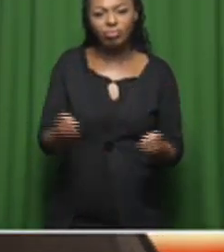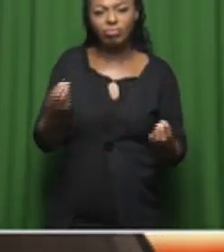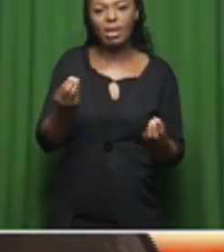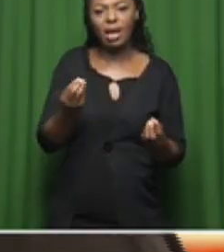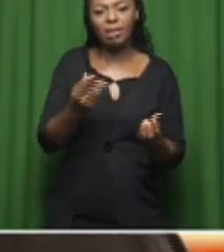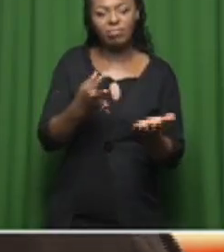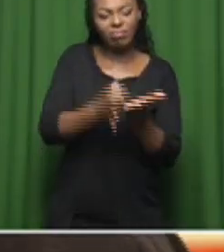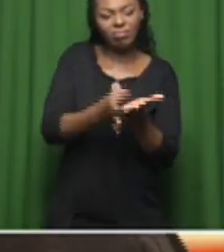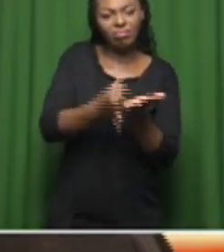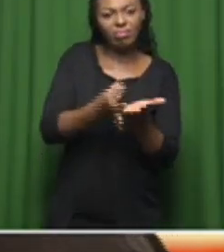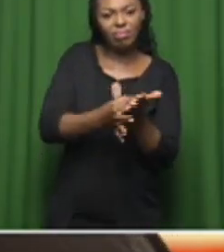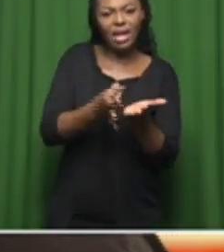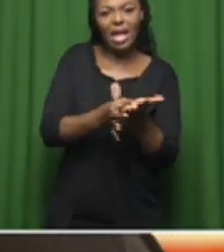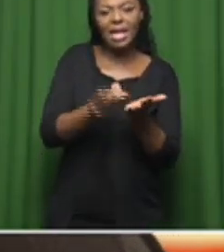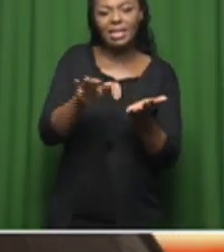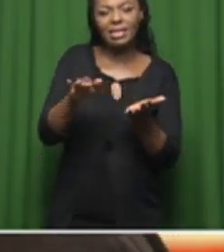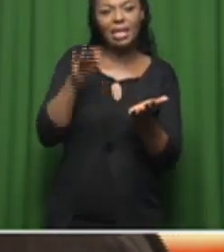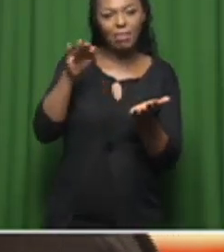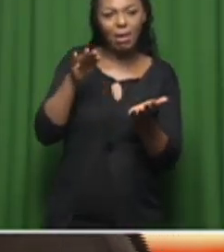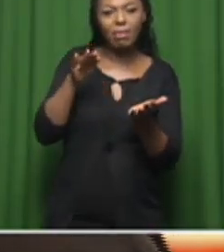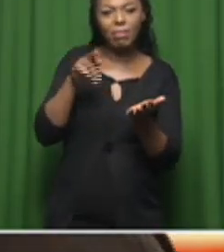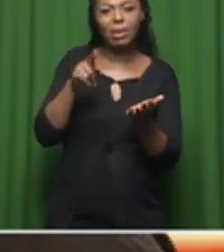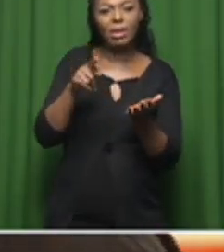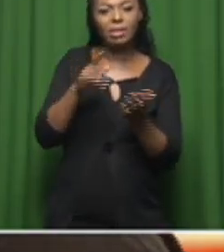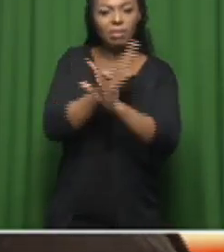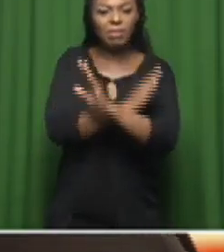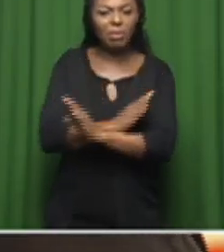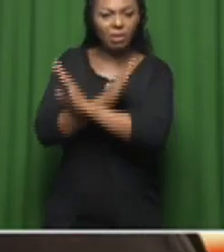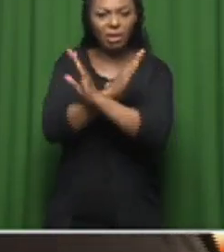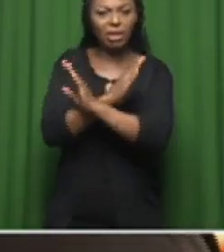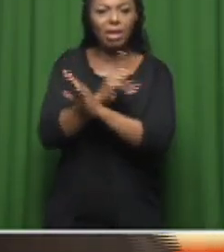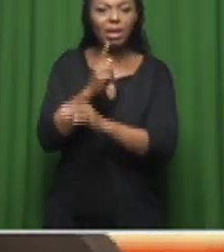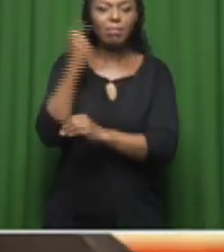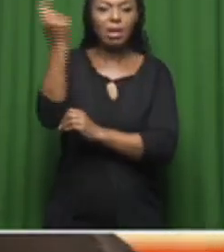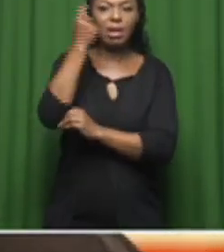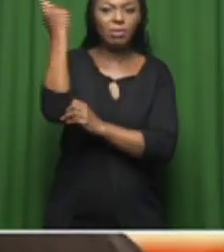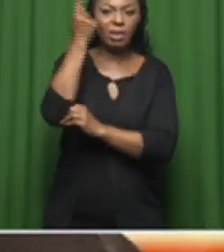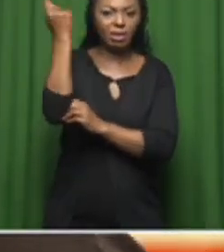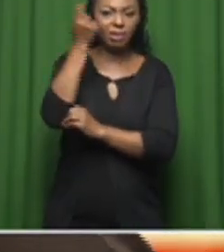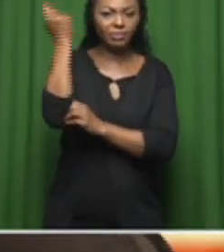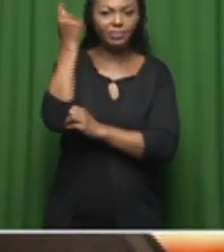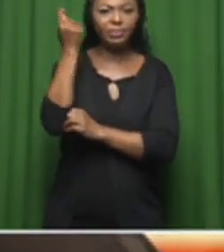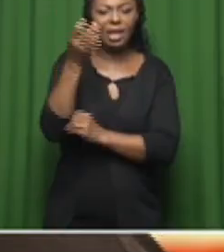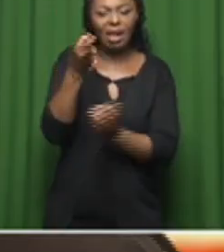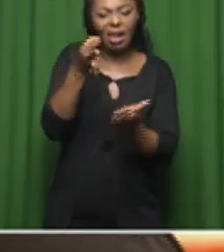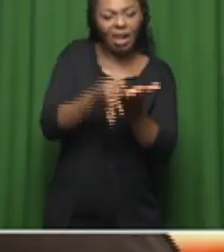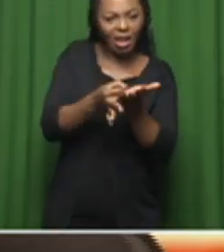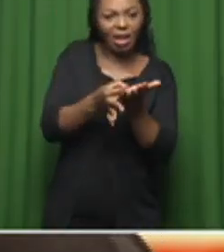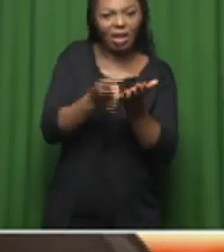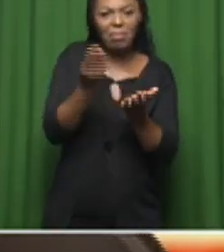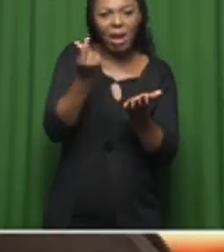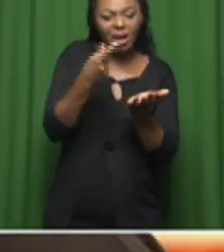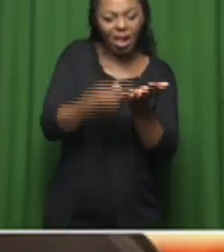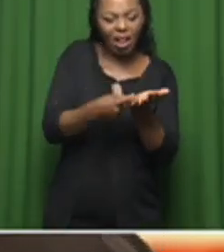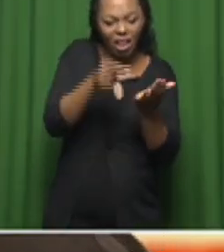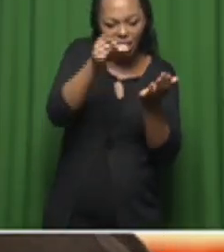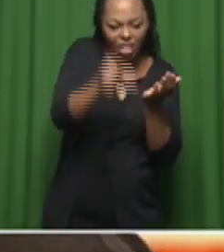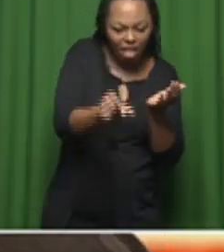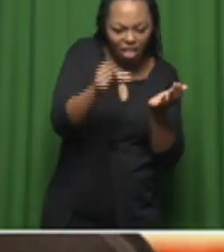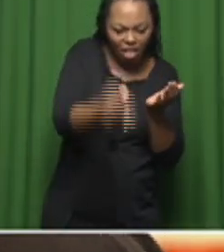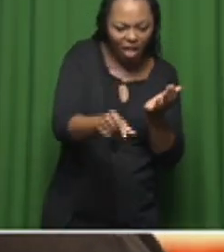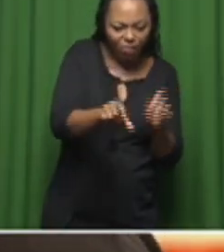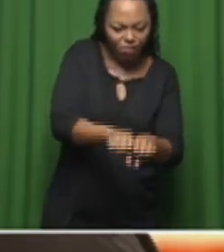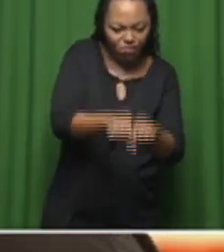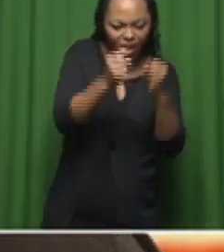the machine. At the end of the month, he realized that there's no money in the machine. But then also with time, as time went by, he